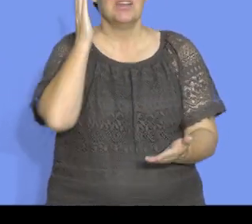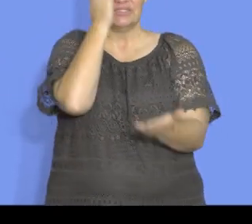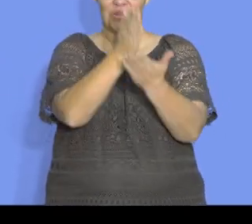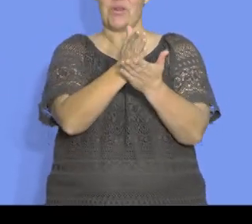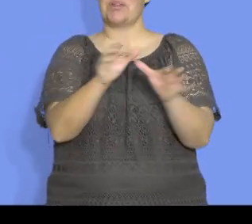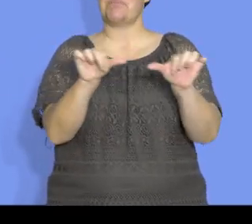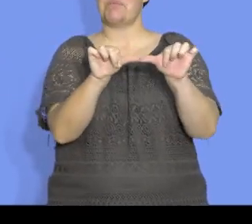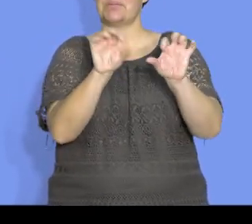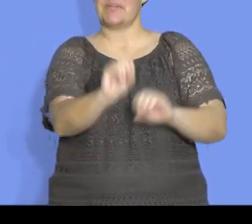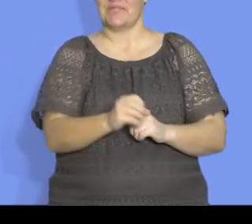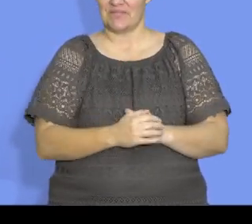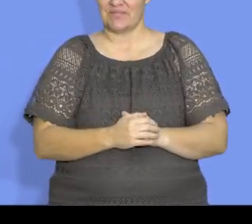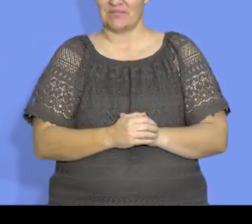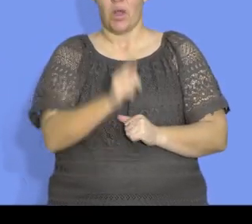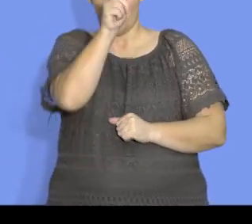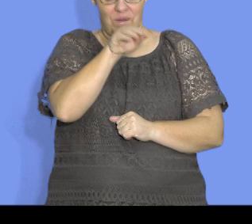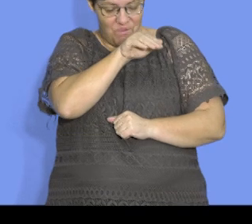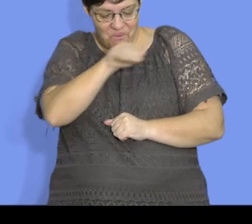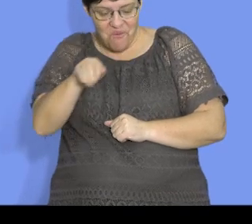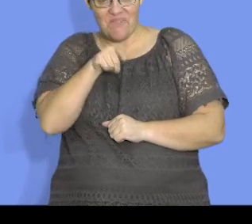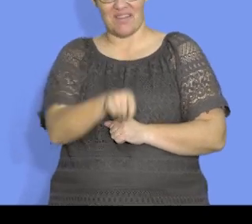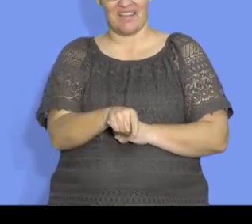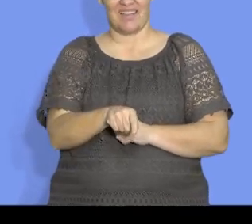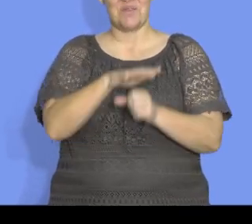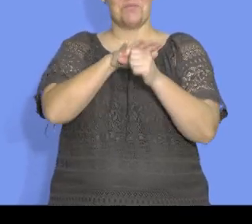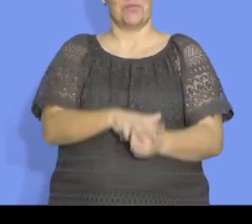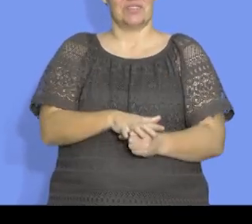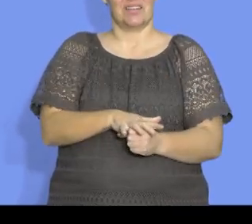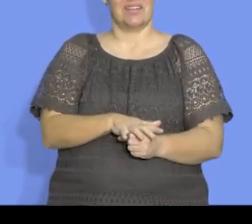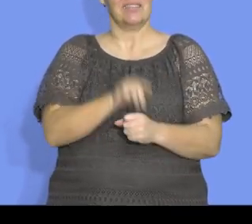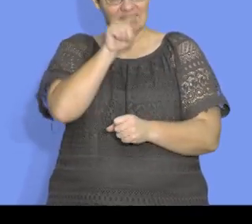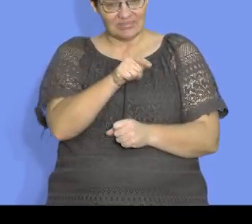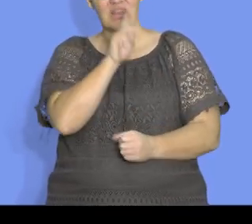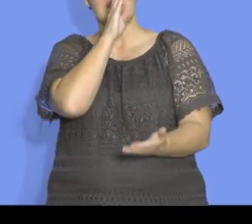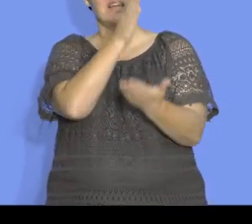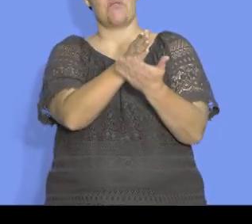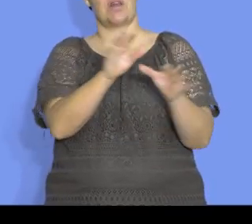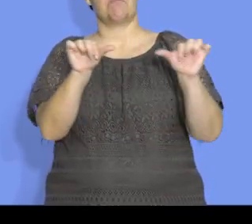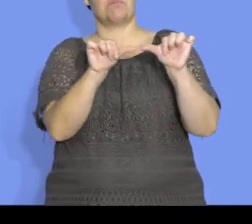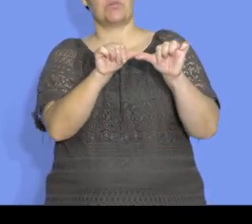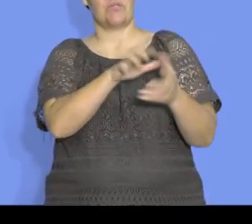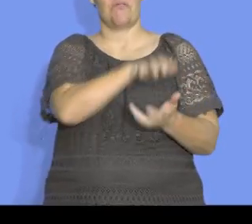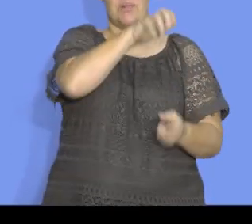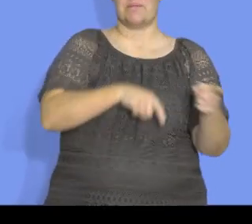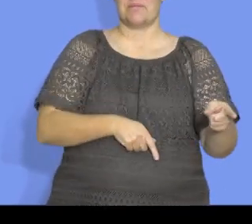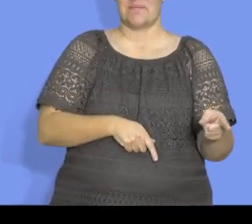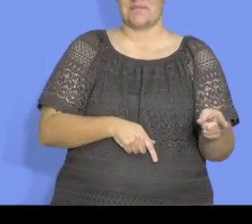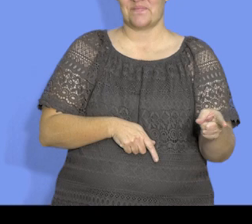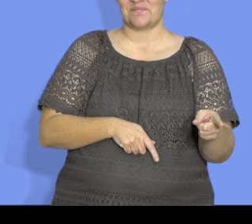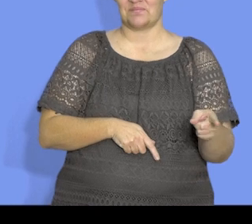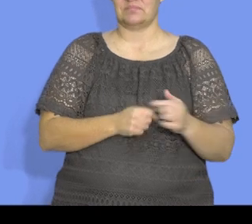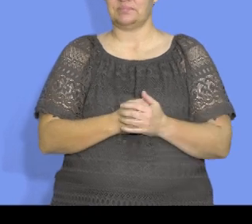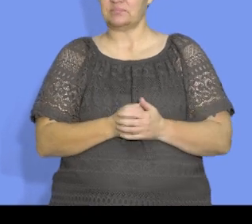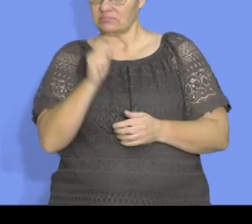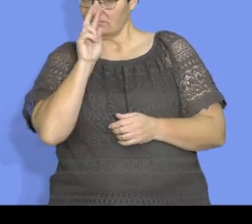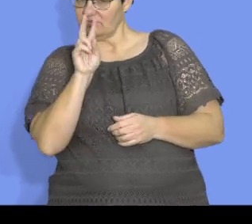directly proportional. It's 1 over the pressure that's directly proportional to volume. What we can say